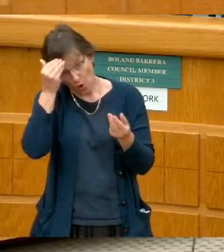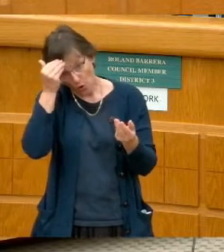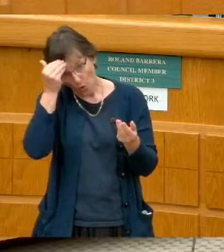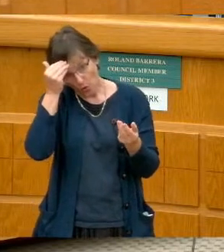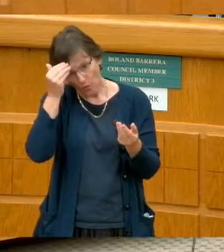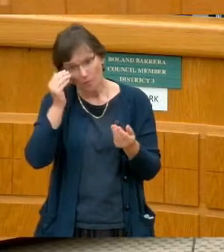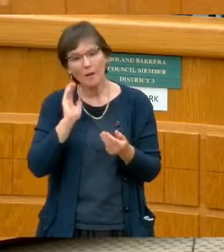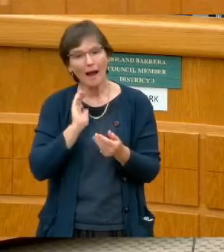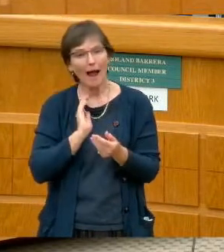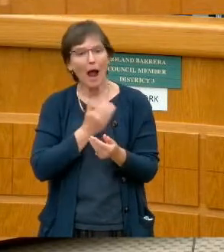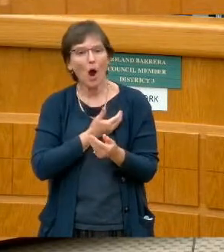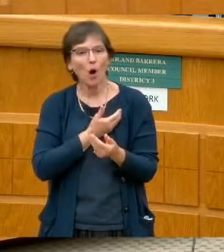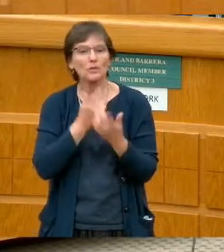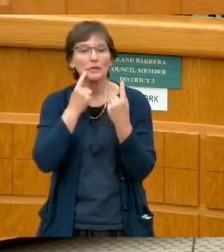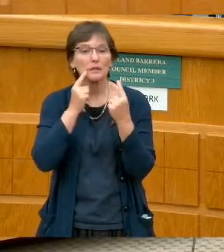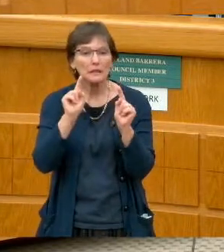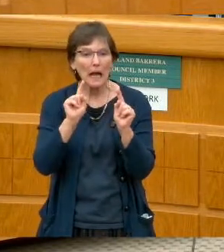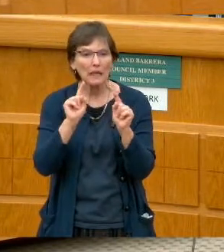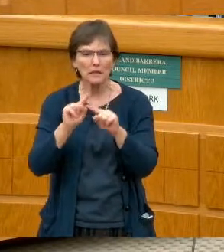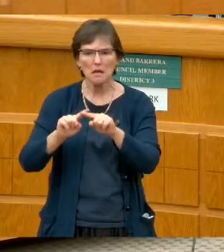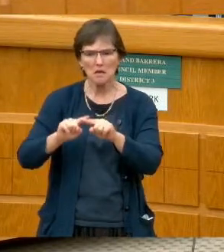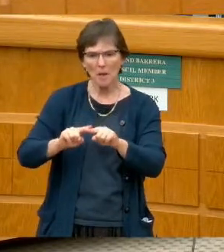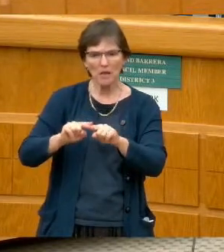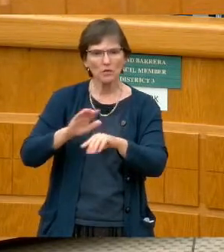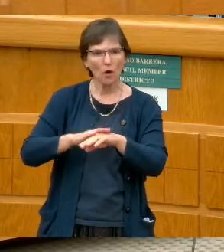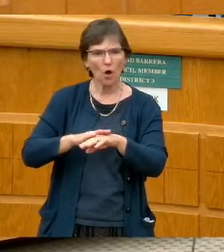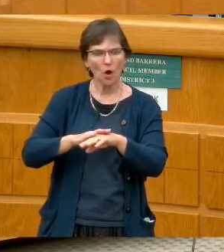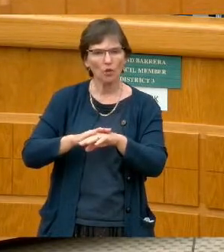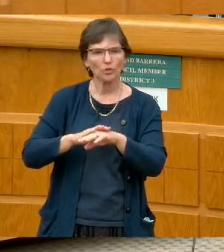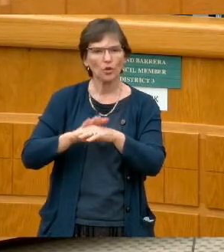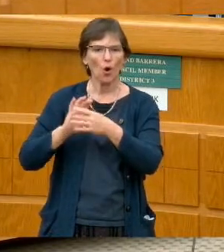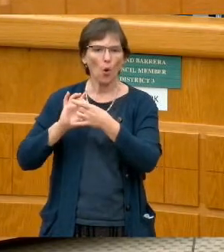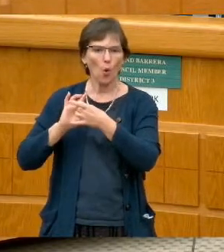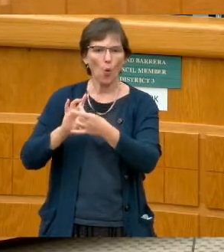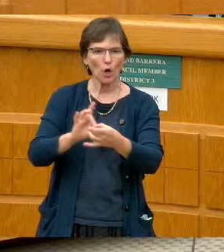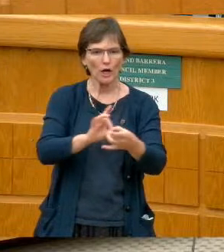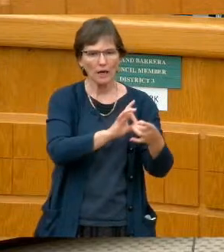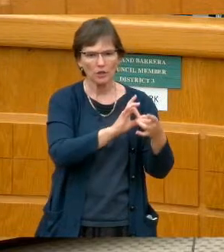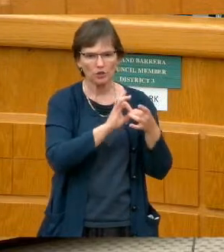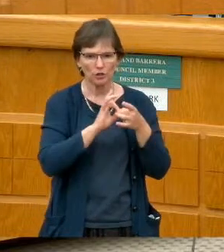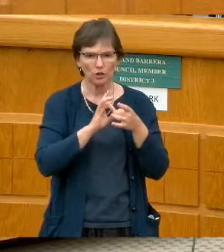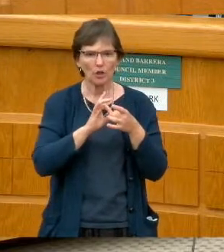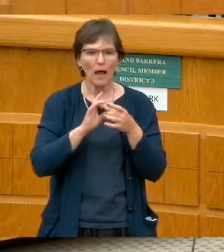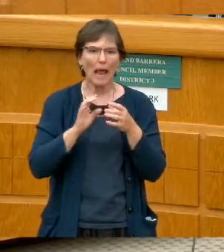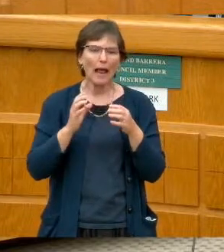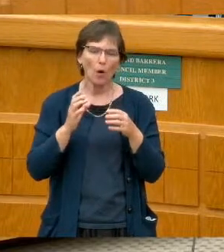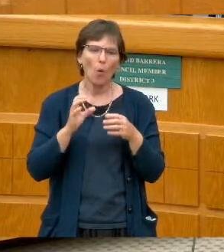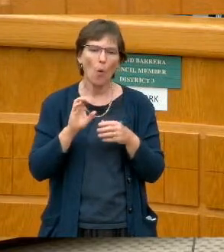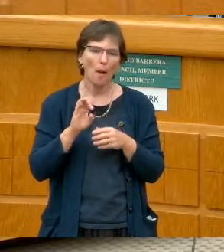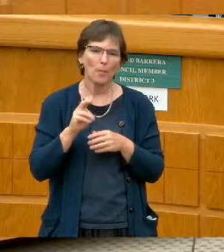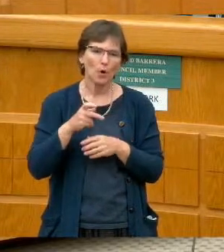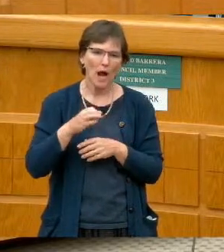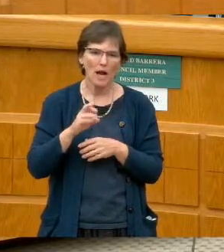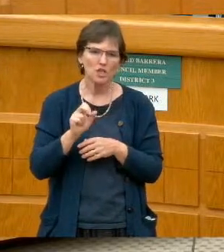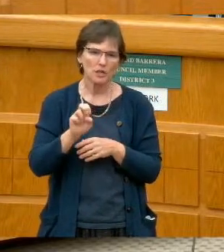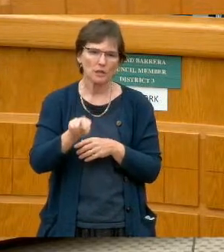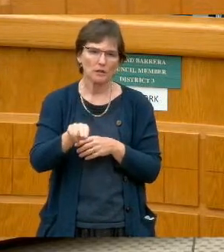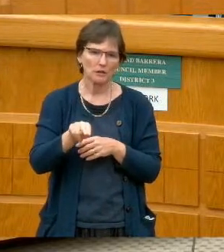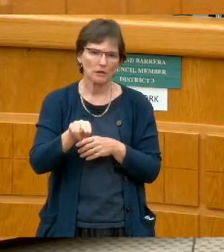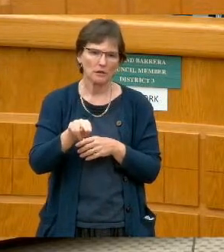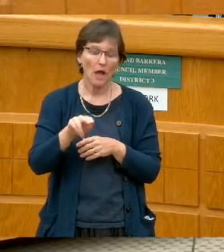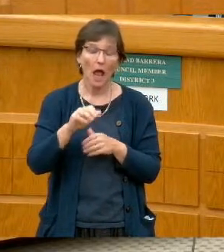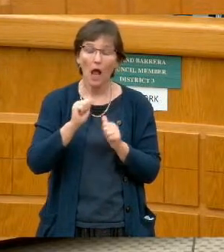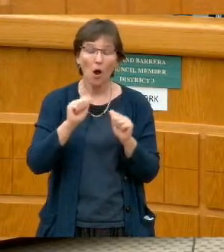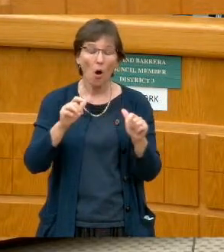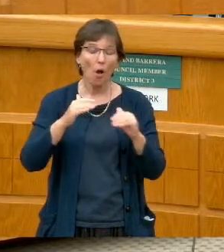me, that you know that our success depends upon cooperation, coordination, and collaboration at all